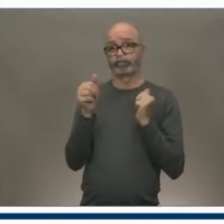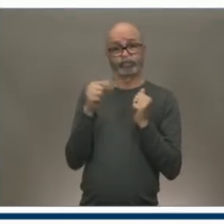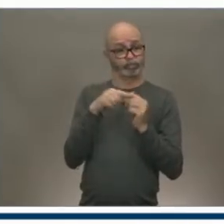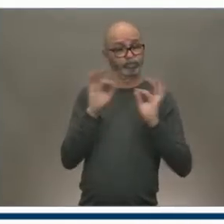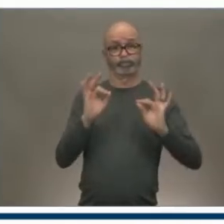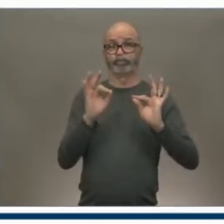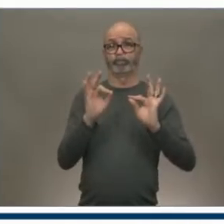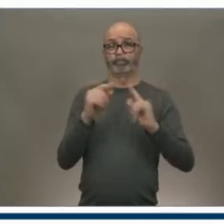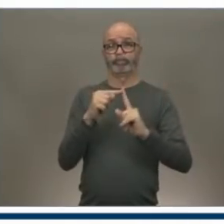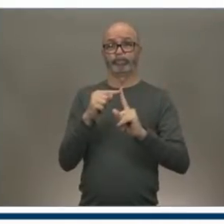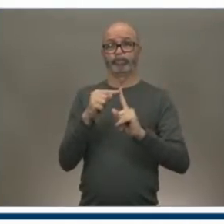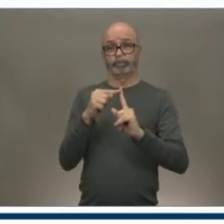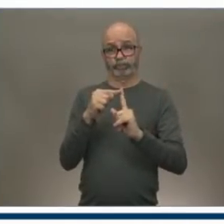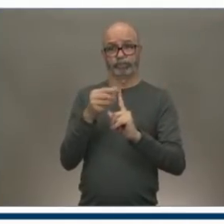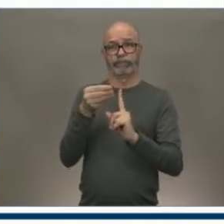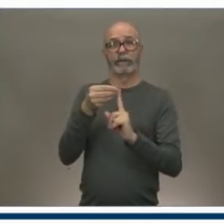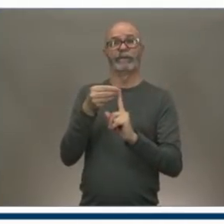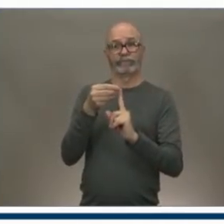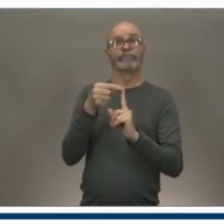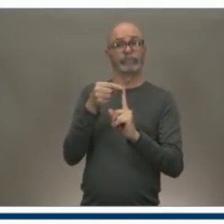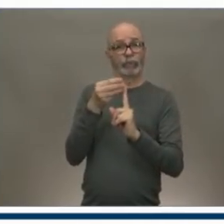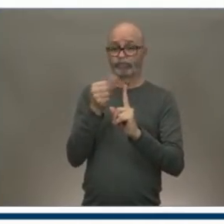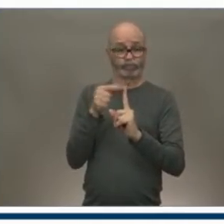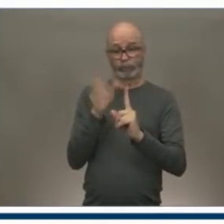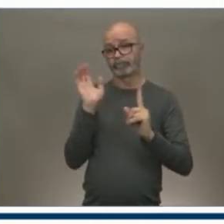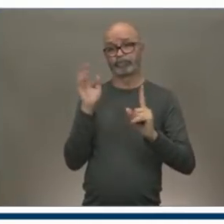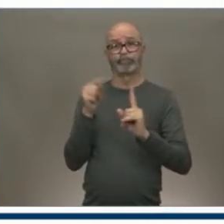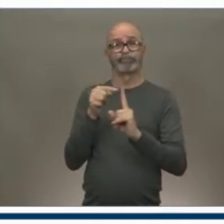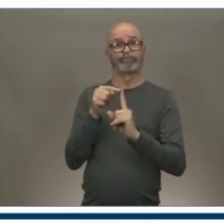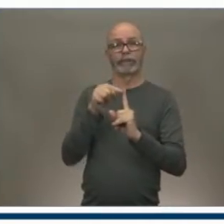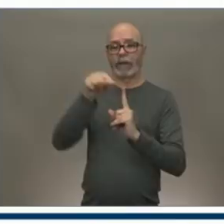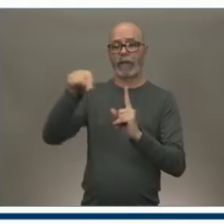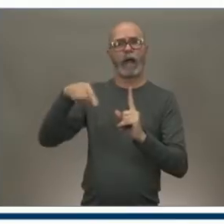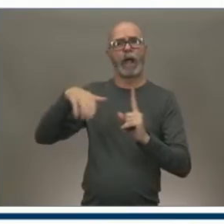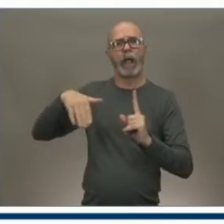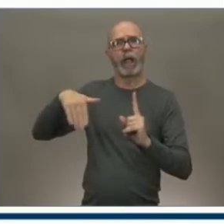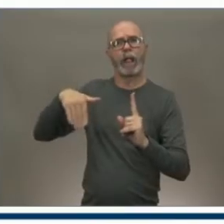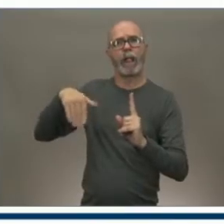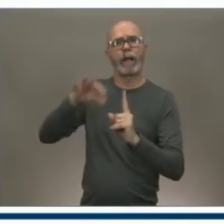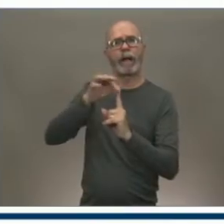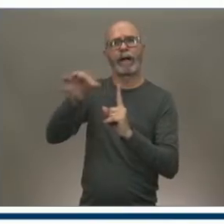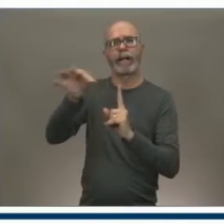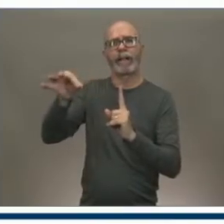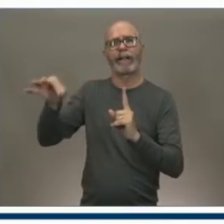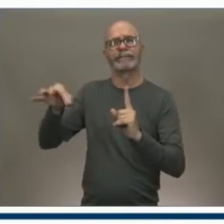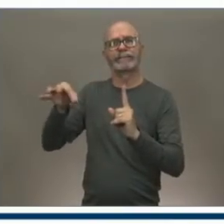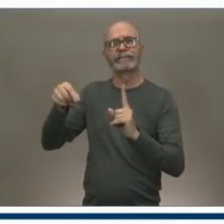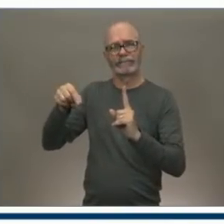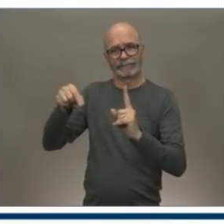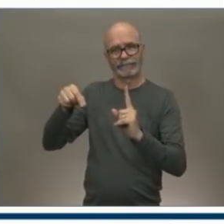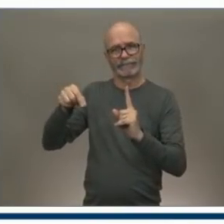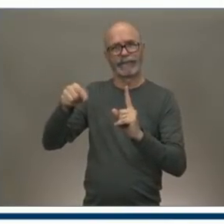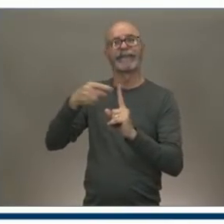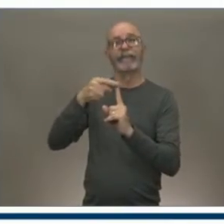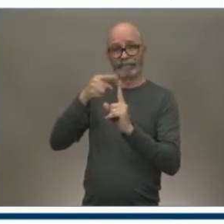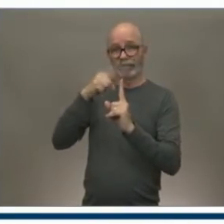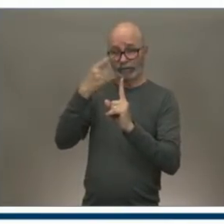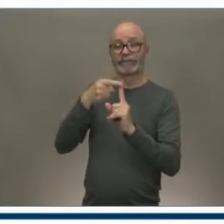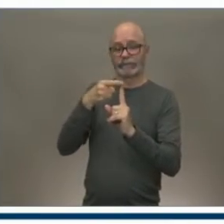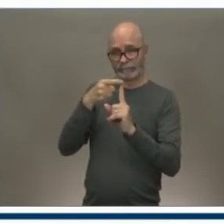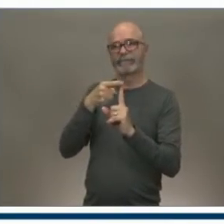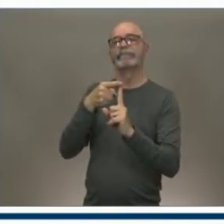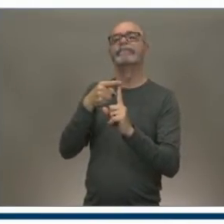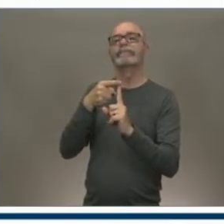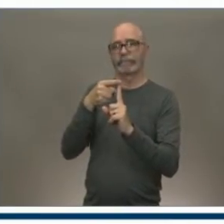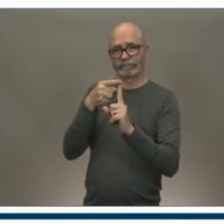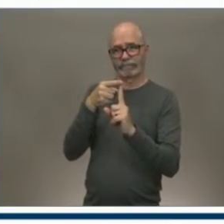household is considered resolved, the rest of the household has to then start a 14-day quarantine period. That's all. It's